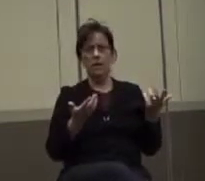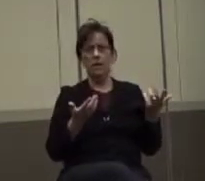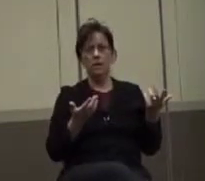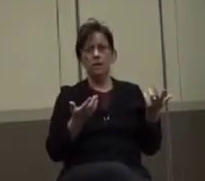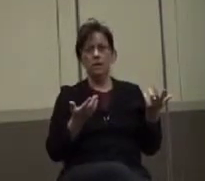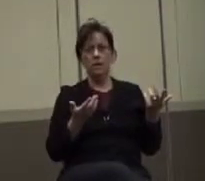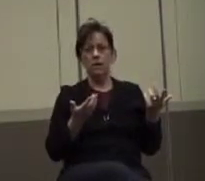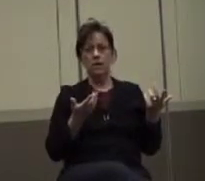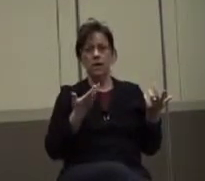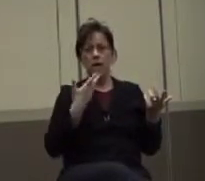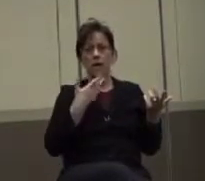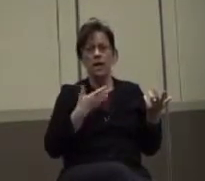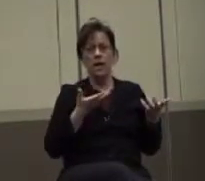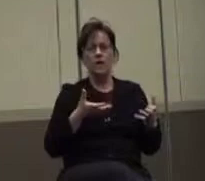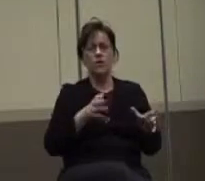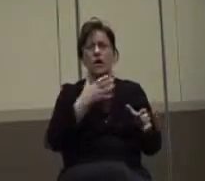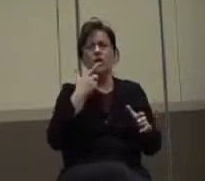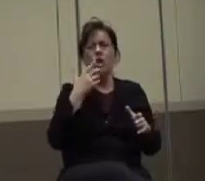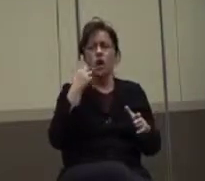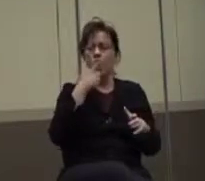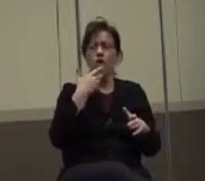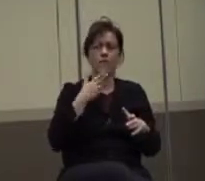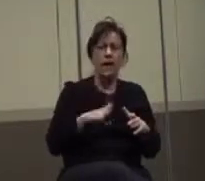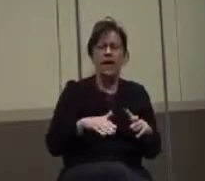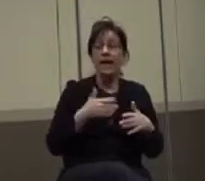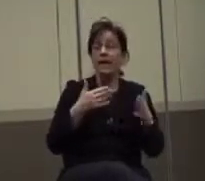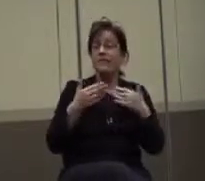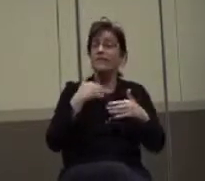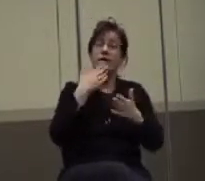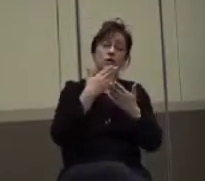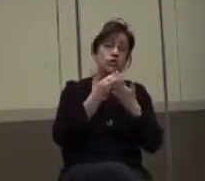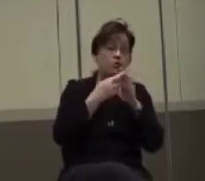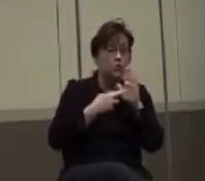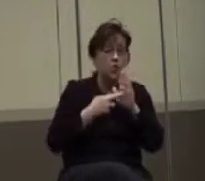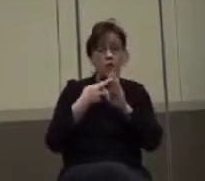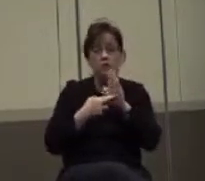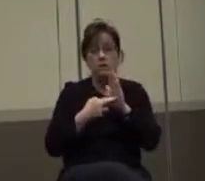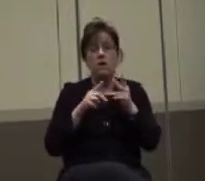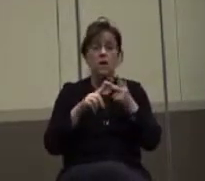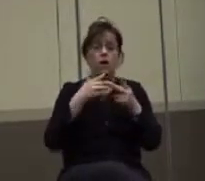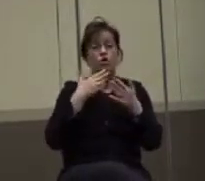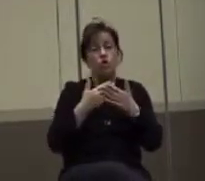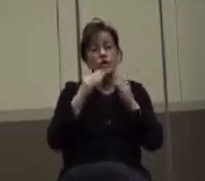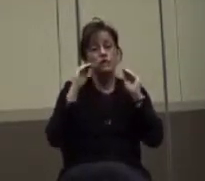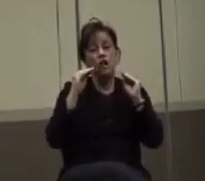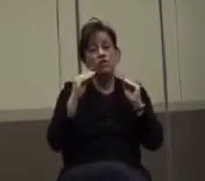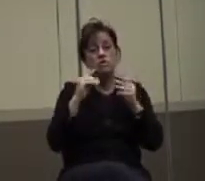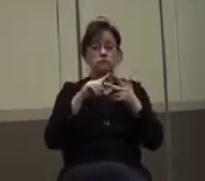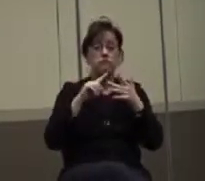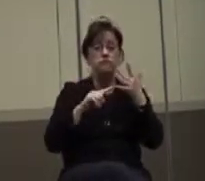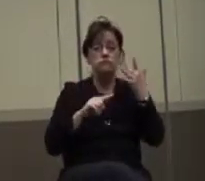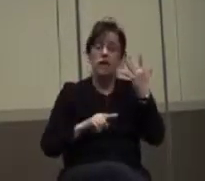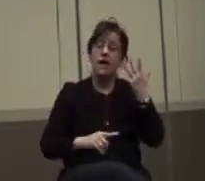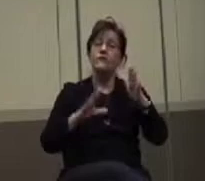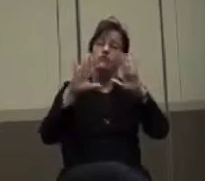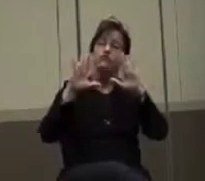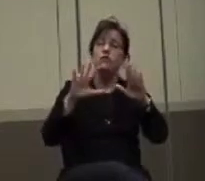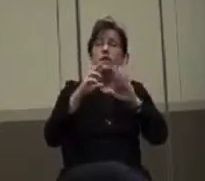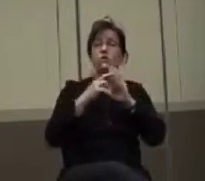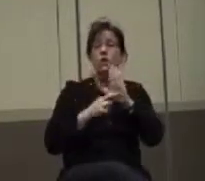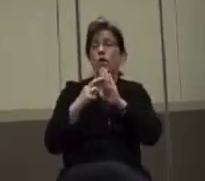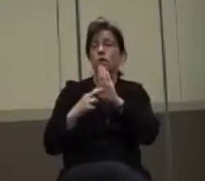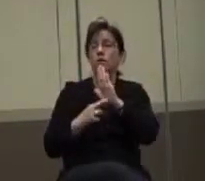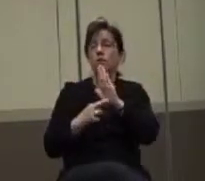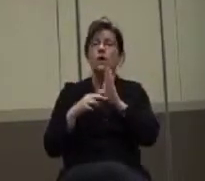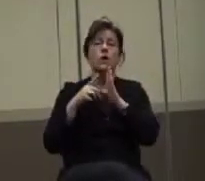right? But then, even if I've got good rules, good instruction, all this kind of stuff, so I've got these great rules, you know, the problem I've